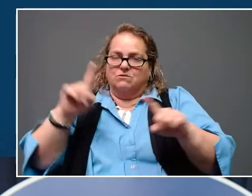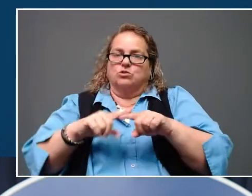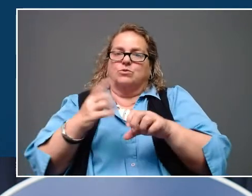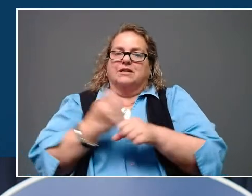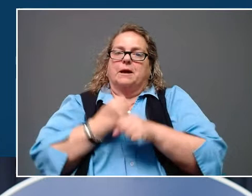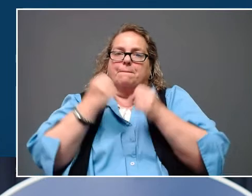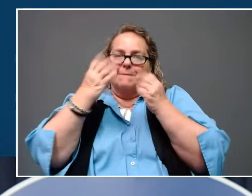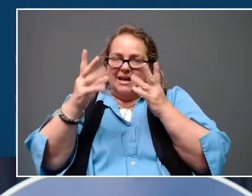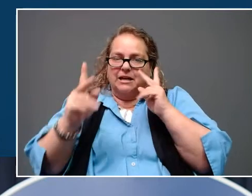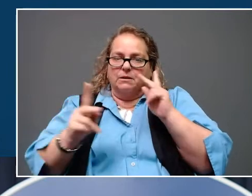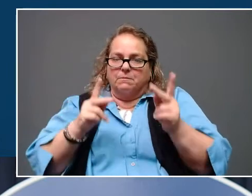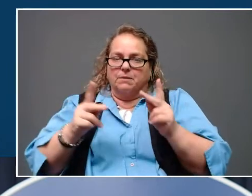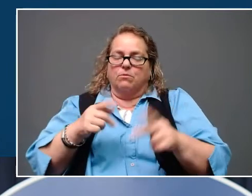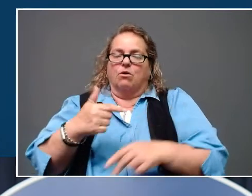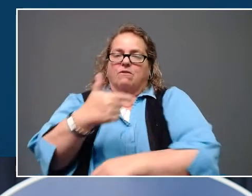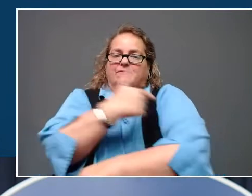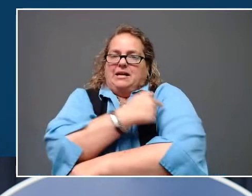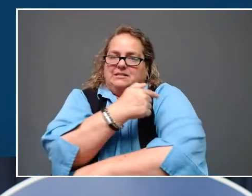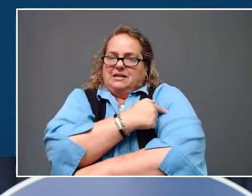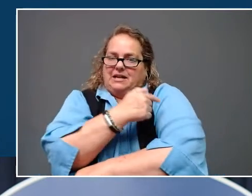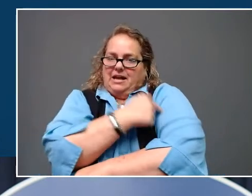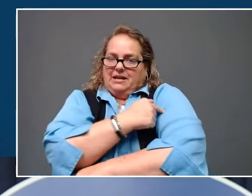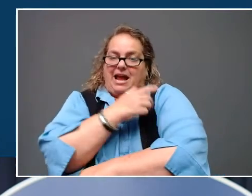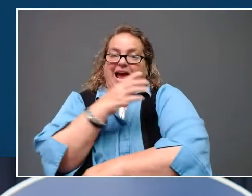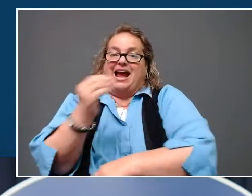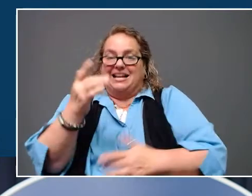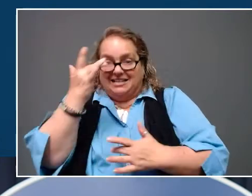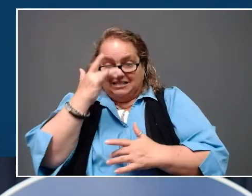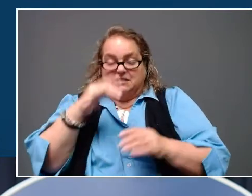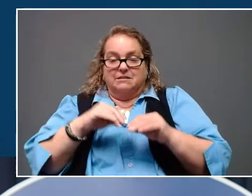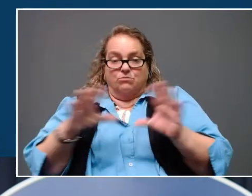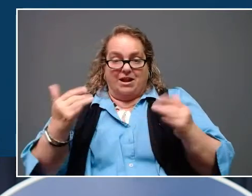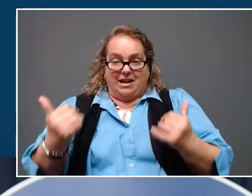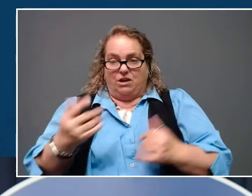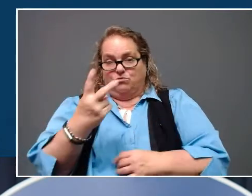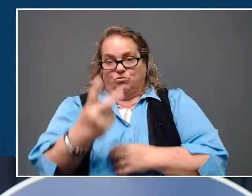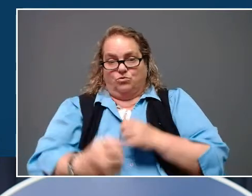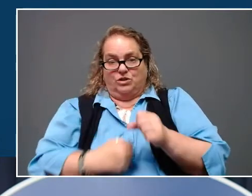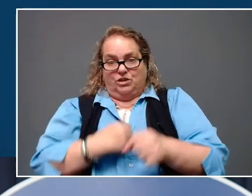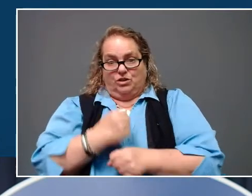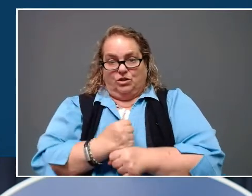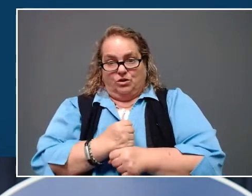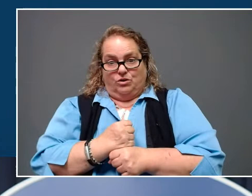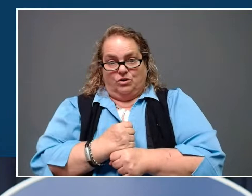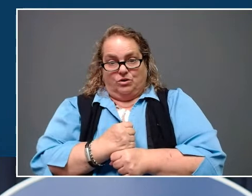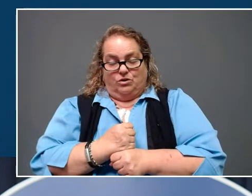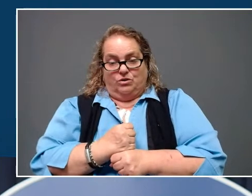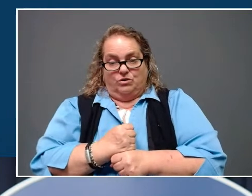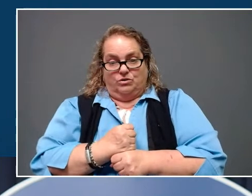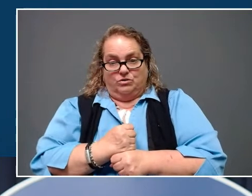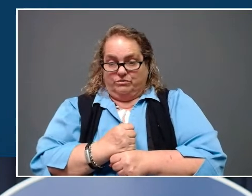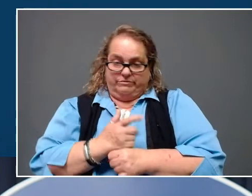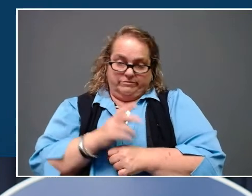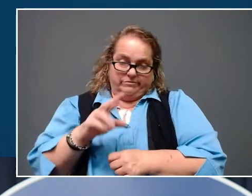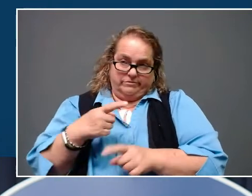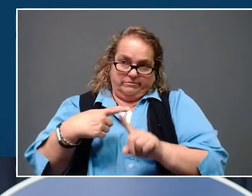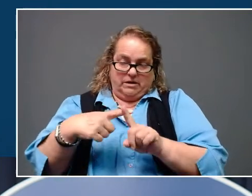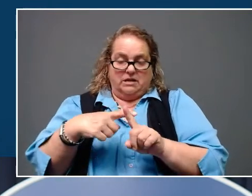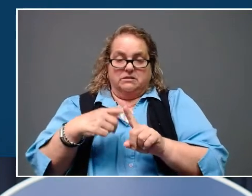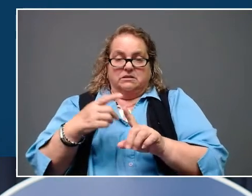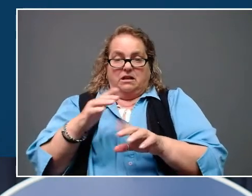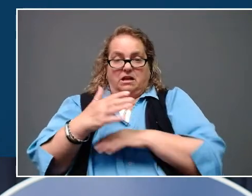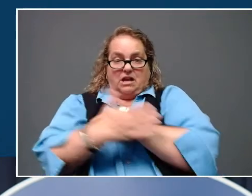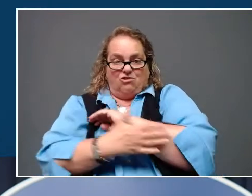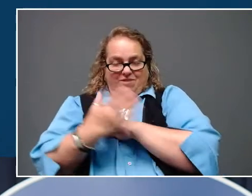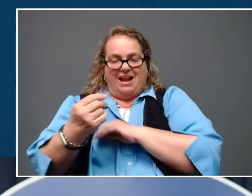vaccinated. And yes, the disease has spread for now 2 years plus throughout the country. And so a lot of people have had natural infection. And the